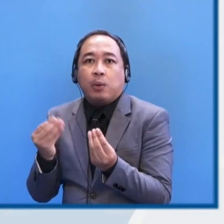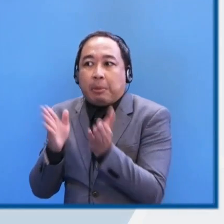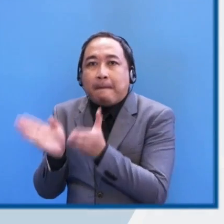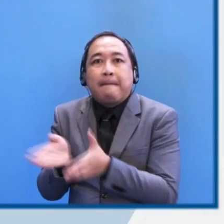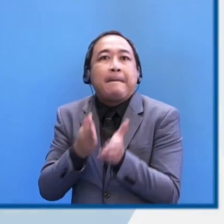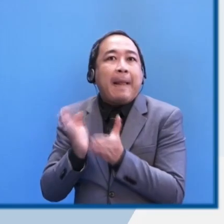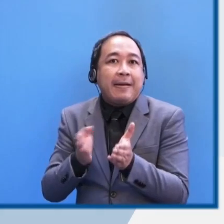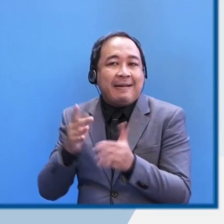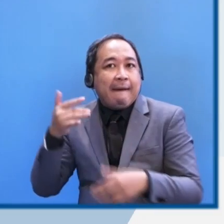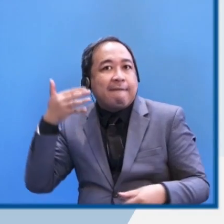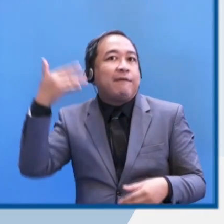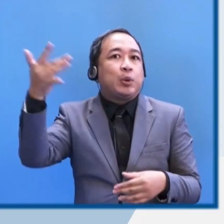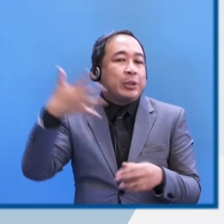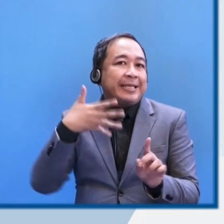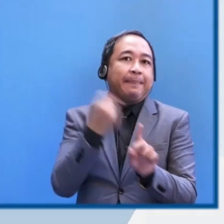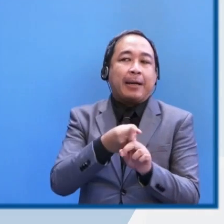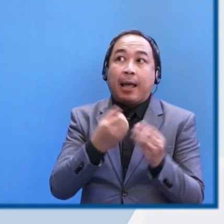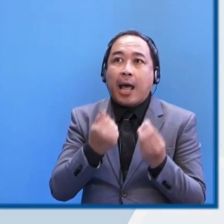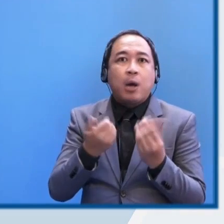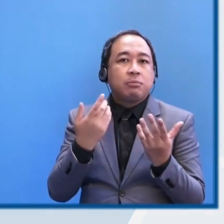Thank you.